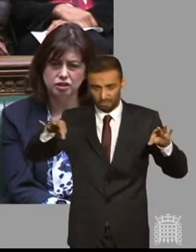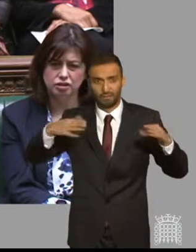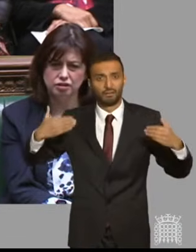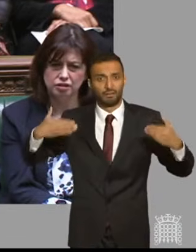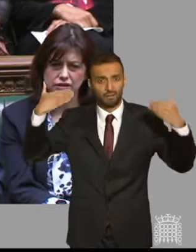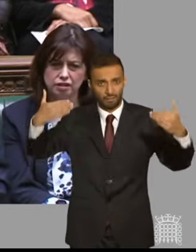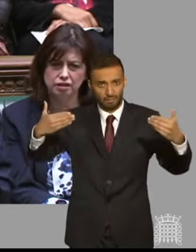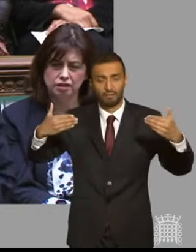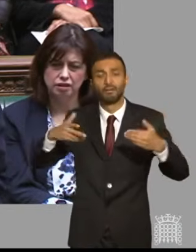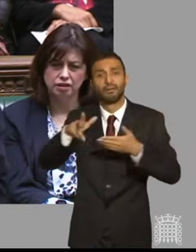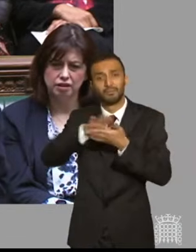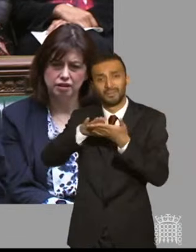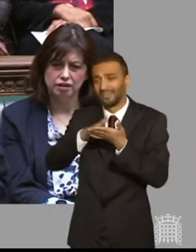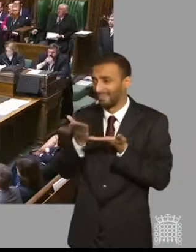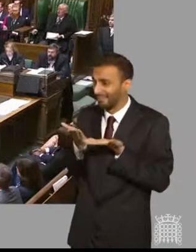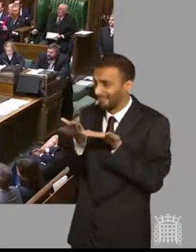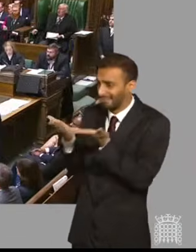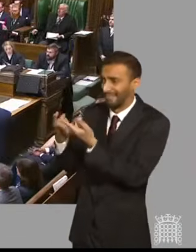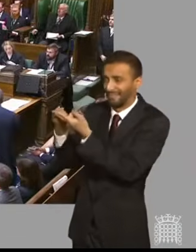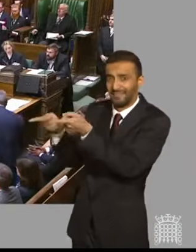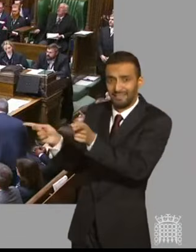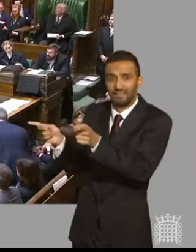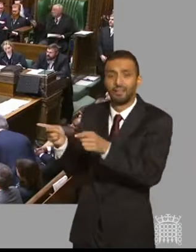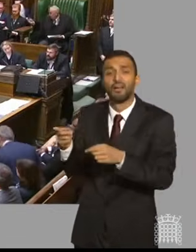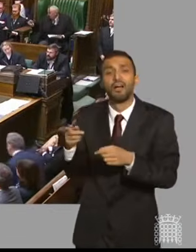see. Will he now do so?